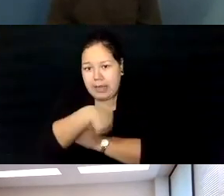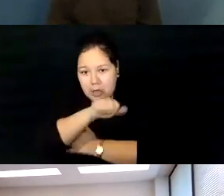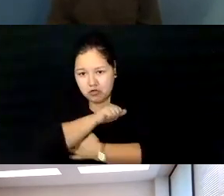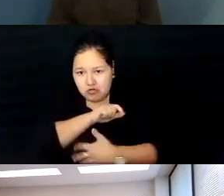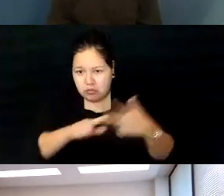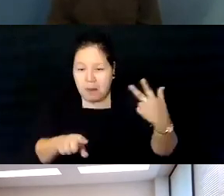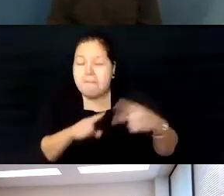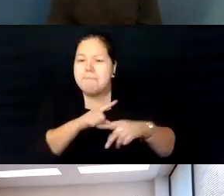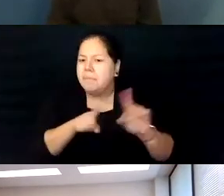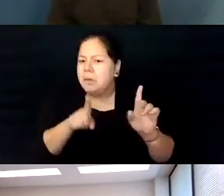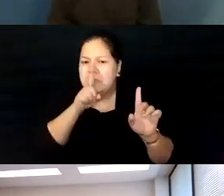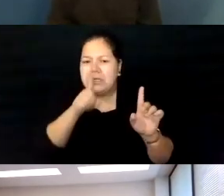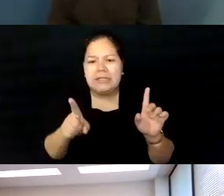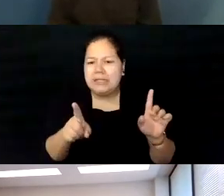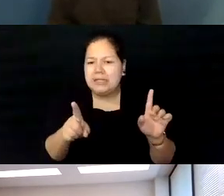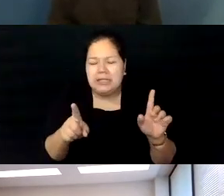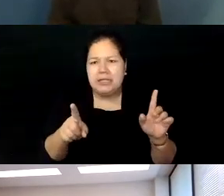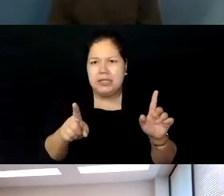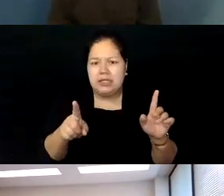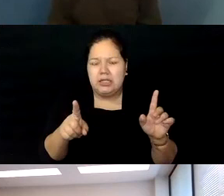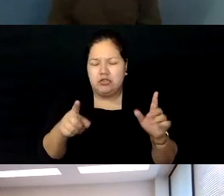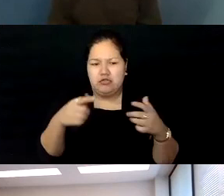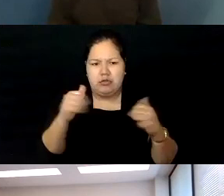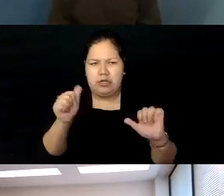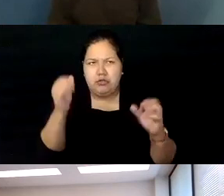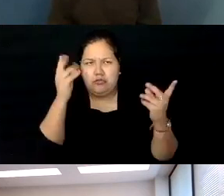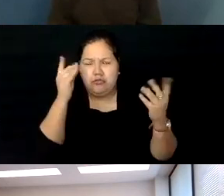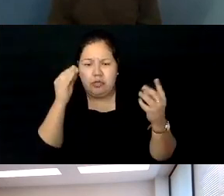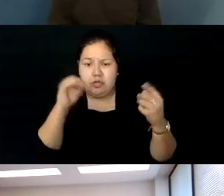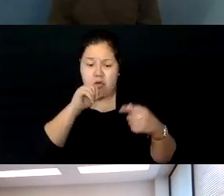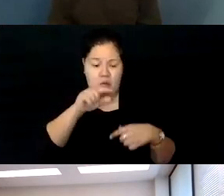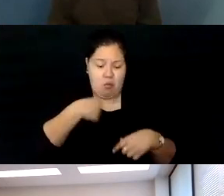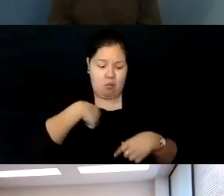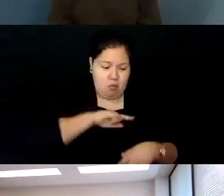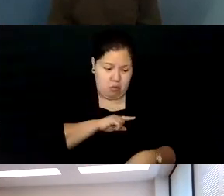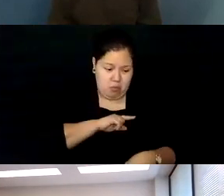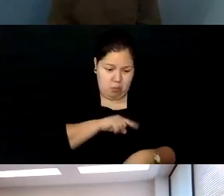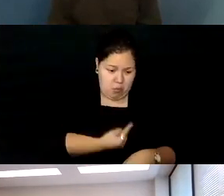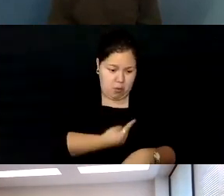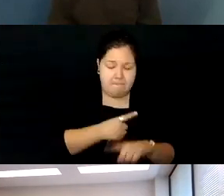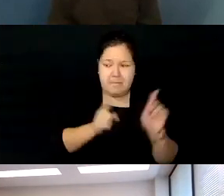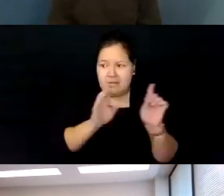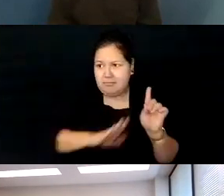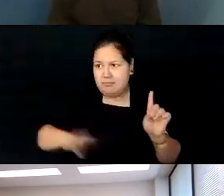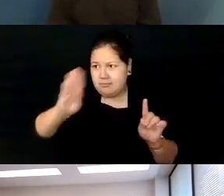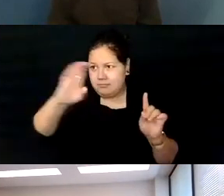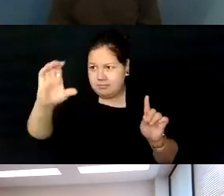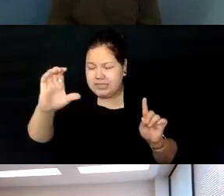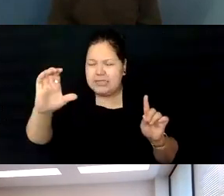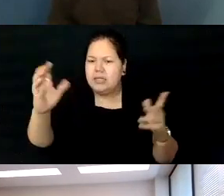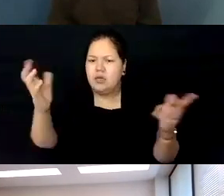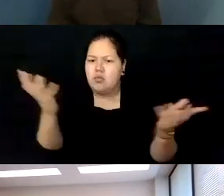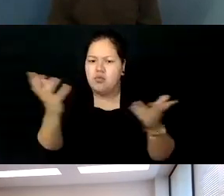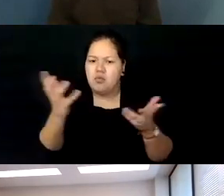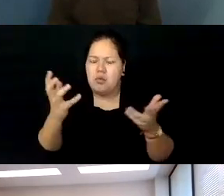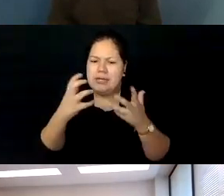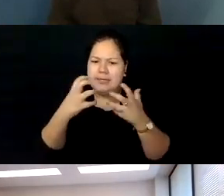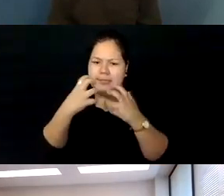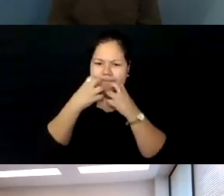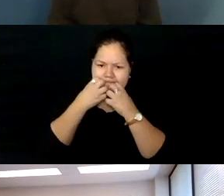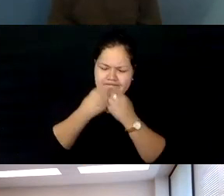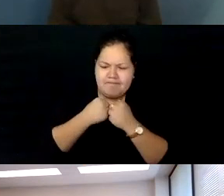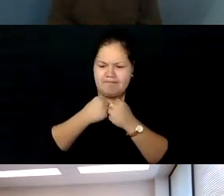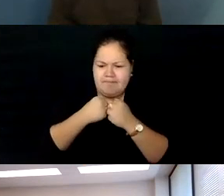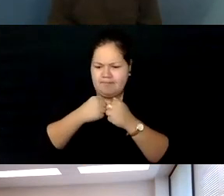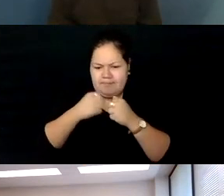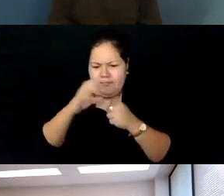but really it's now thinking through, and not just us, but I think just across the province, like what would the set of core competencies or